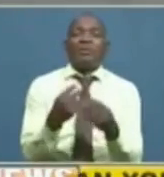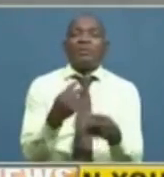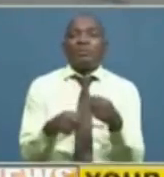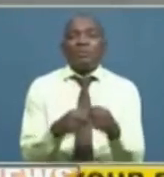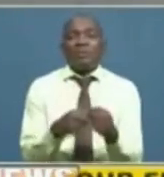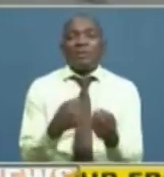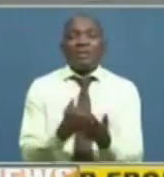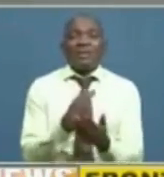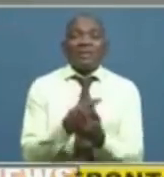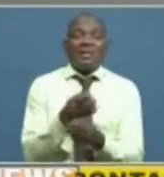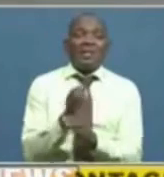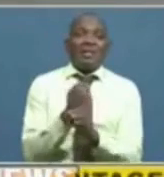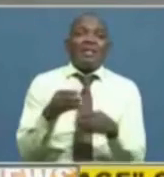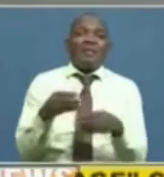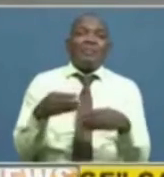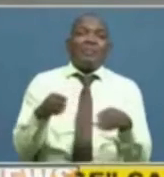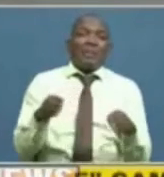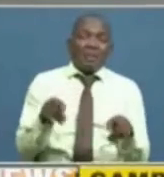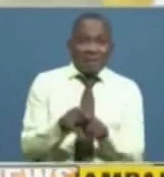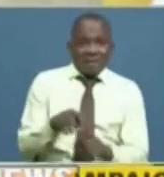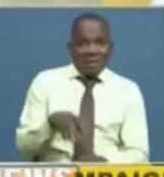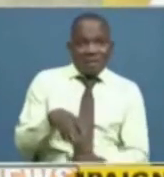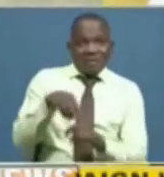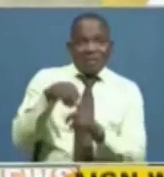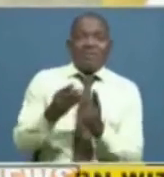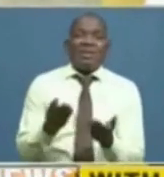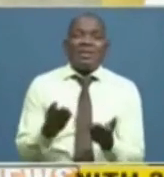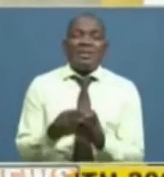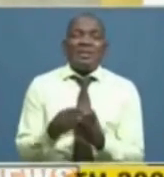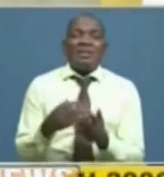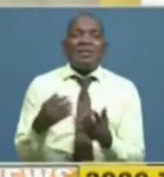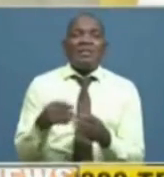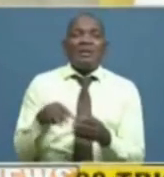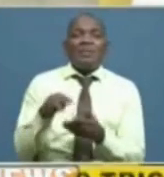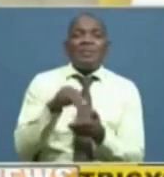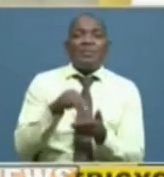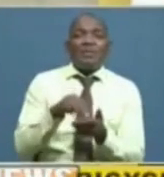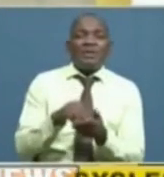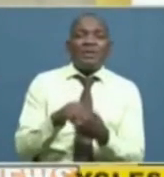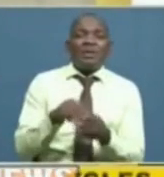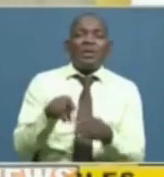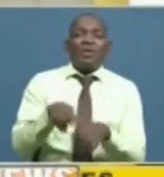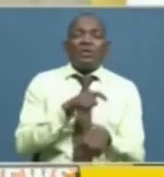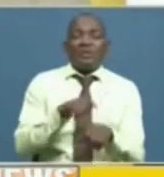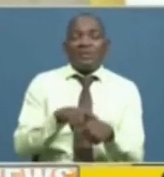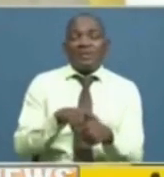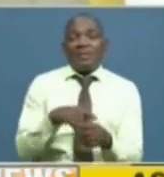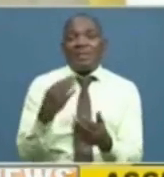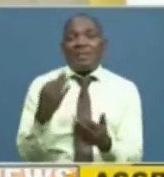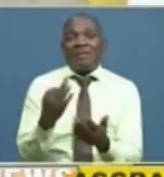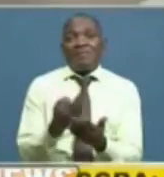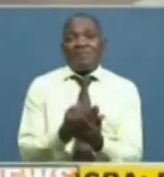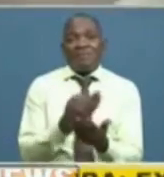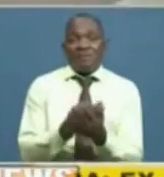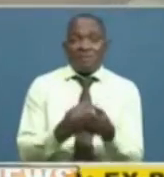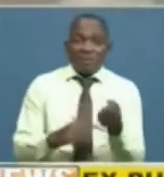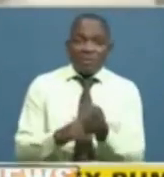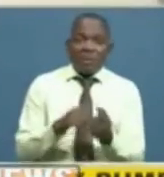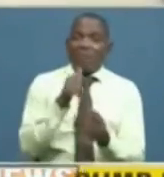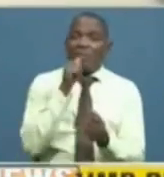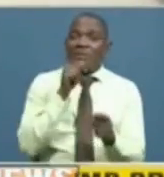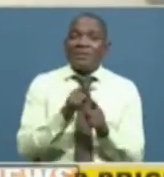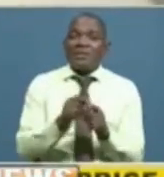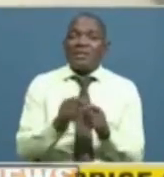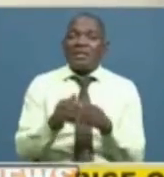Ghanaian credit markets, especially the availability of medium and long-term finance for the private sector, as well as